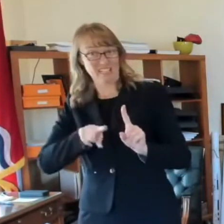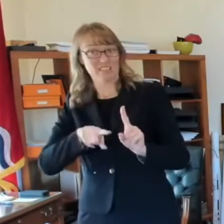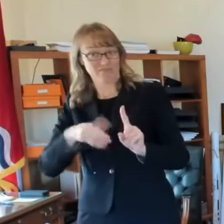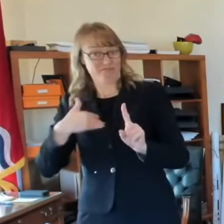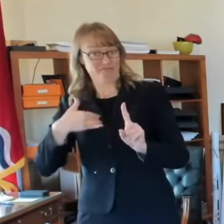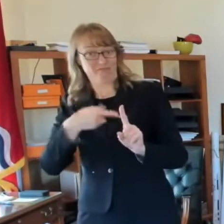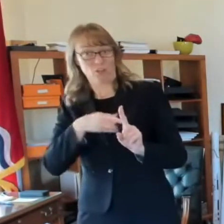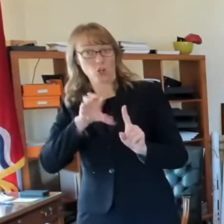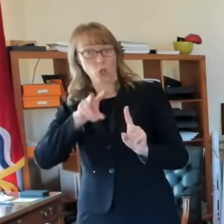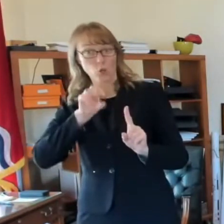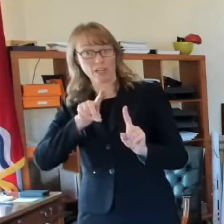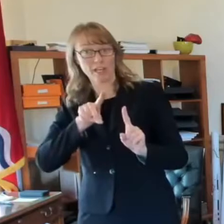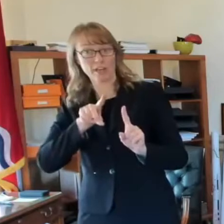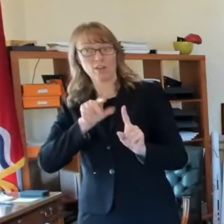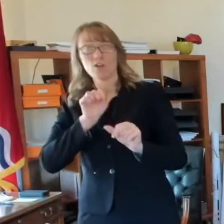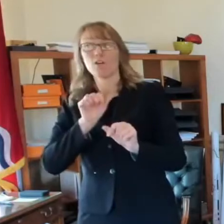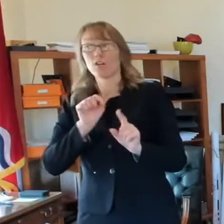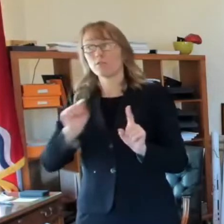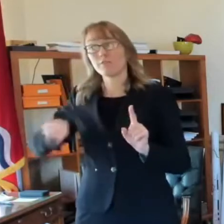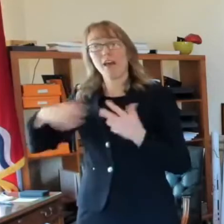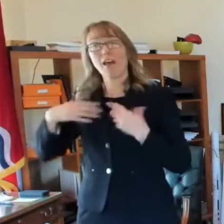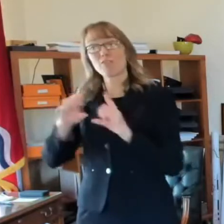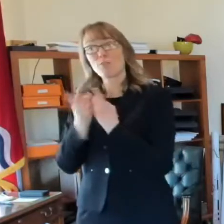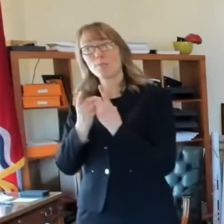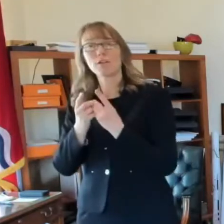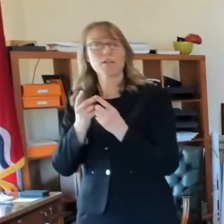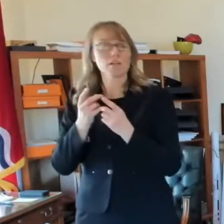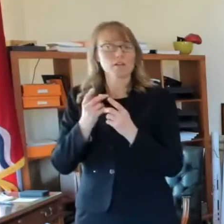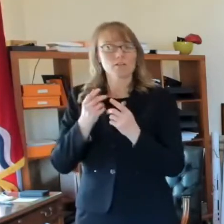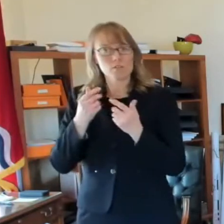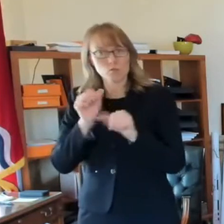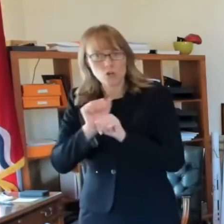back positive, and as you could tell if you were here at the beginning of